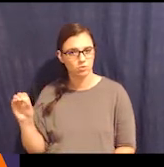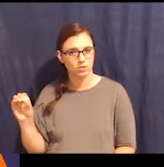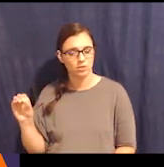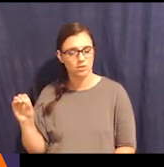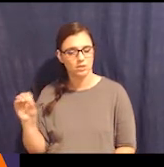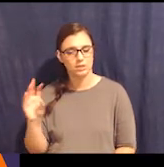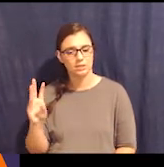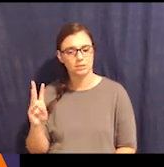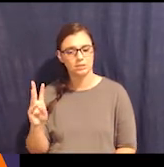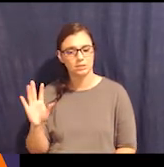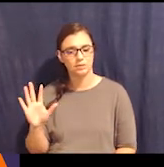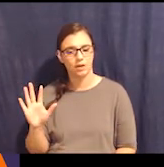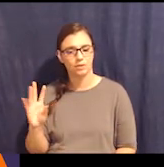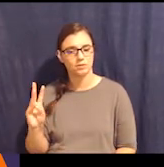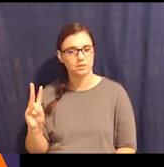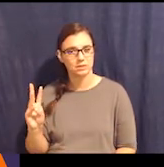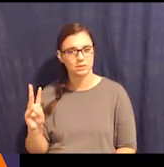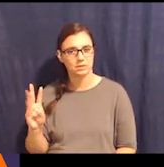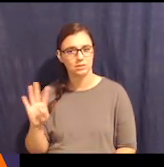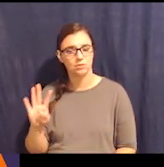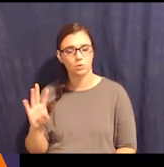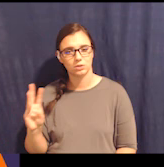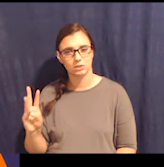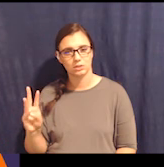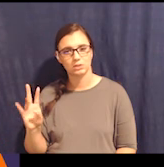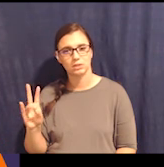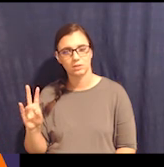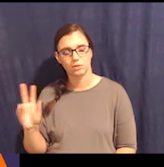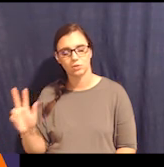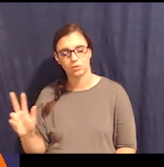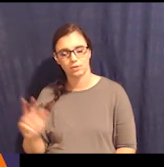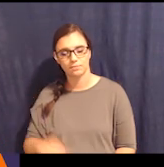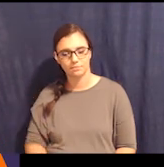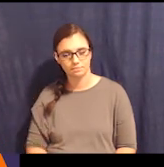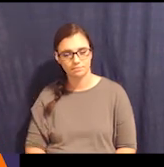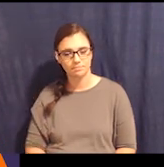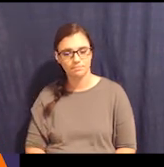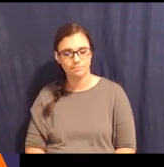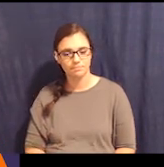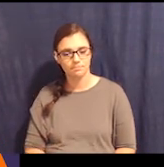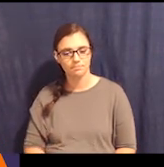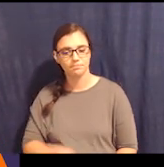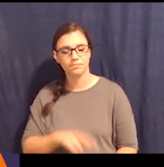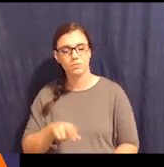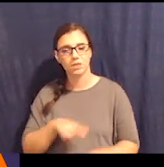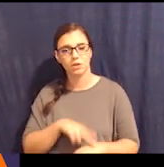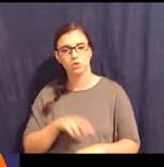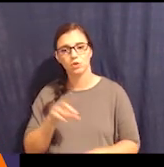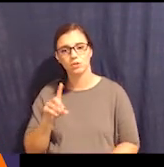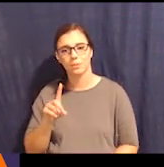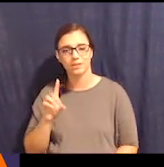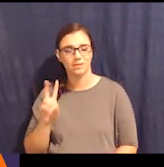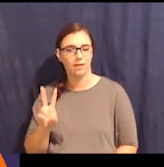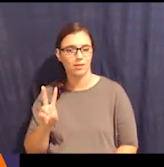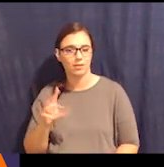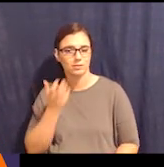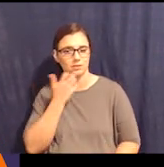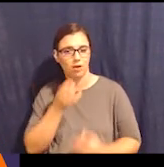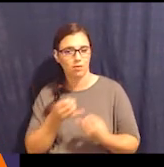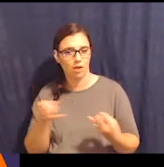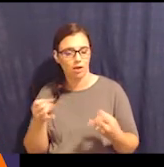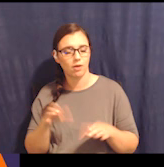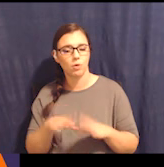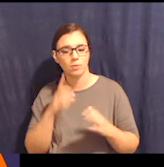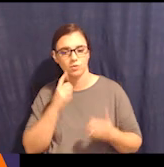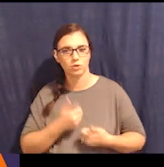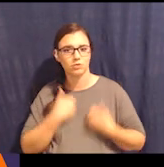1-800-656-4673. The National Domestic Violence Hotline is available to survivors of intimate partner violence, and